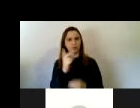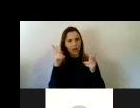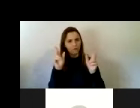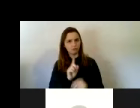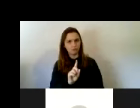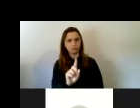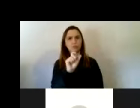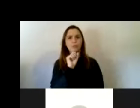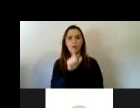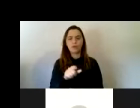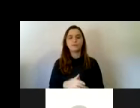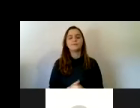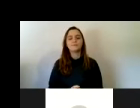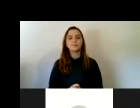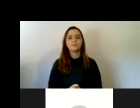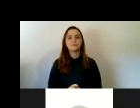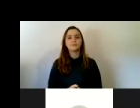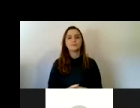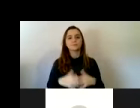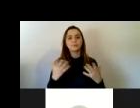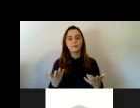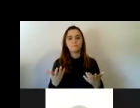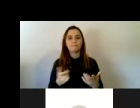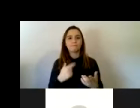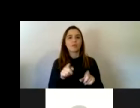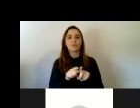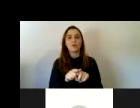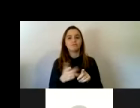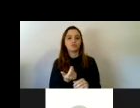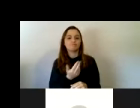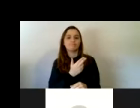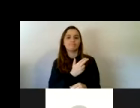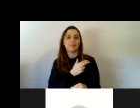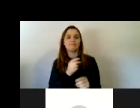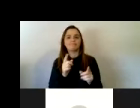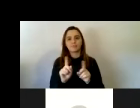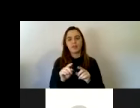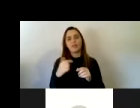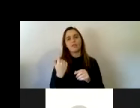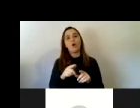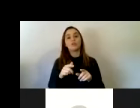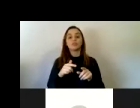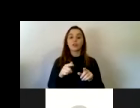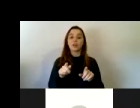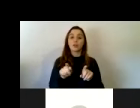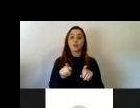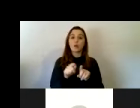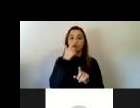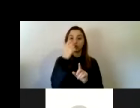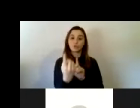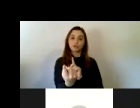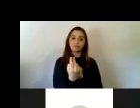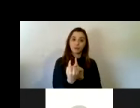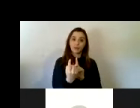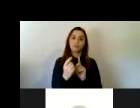question by ourselves. Instead, that we, together with the visitors, try to find a solution. And that's,